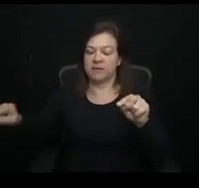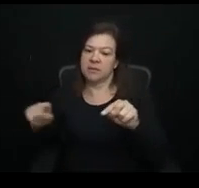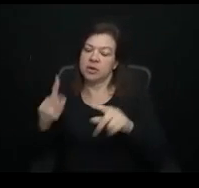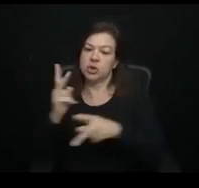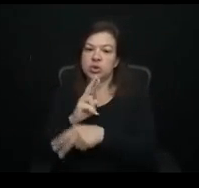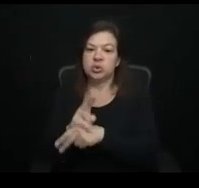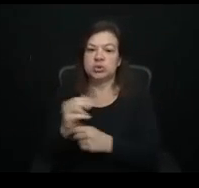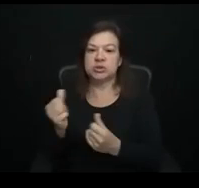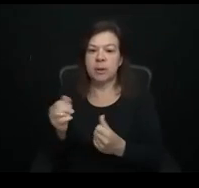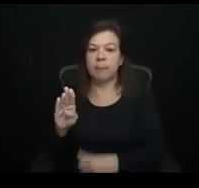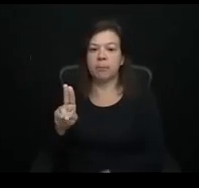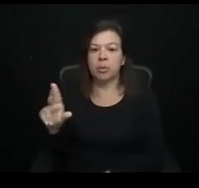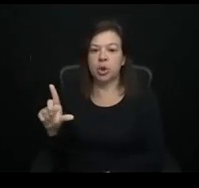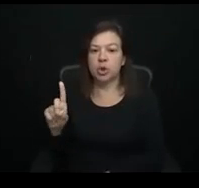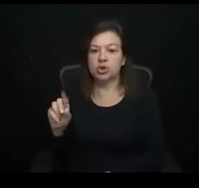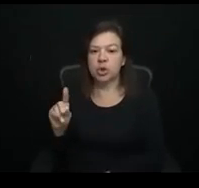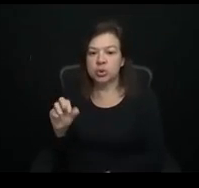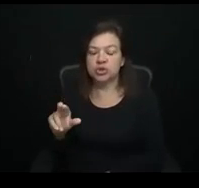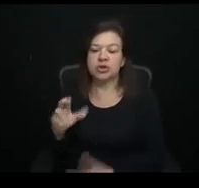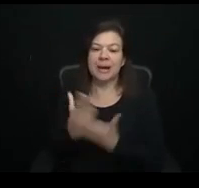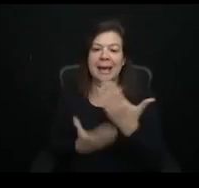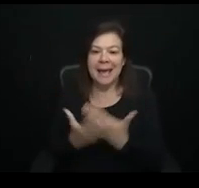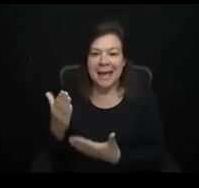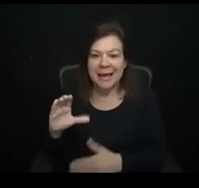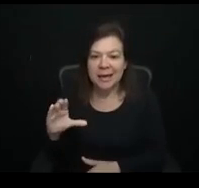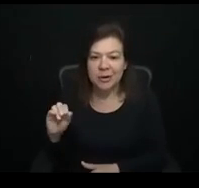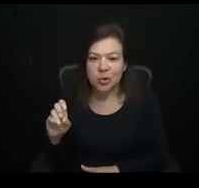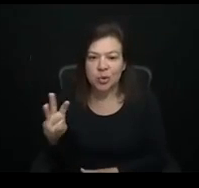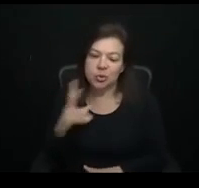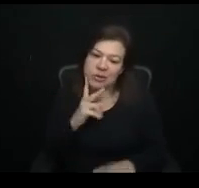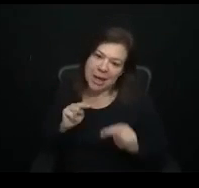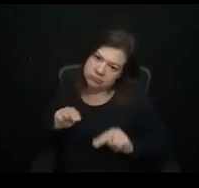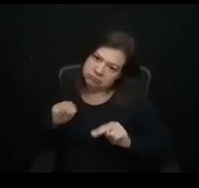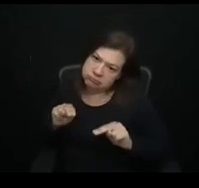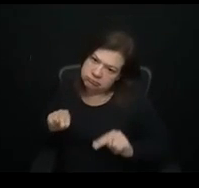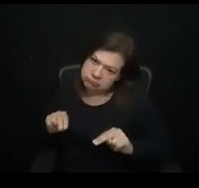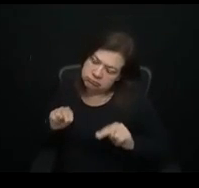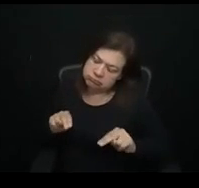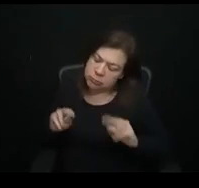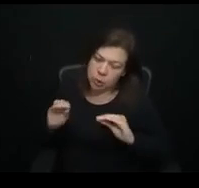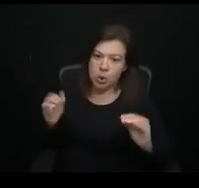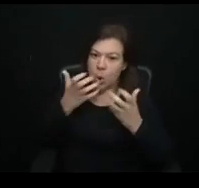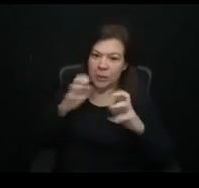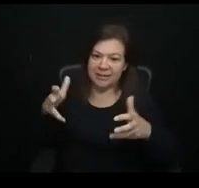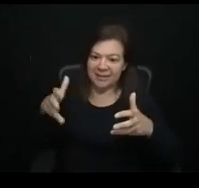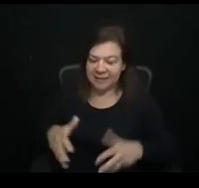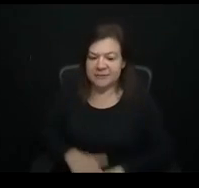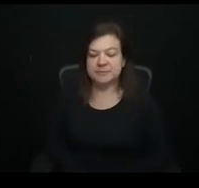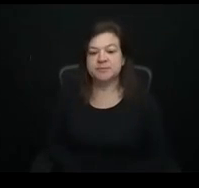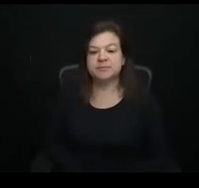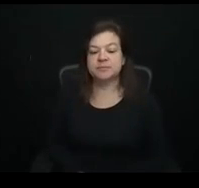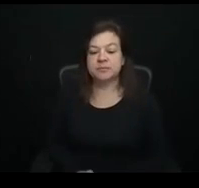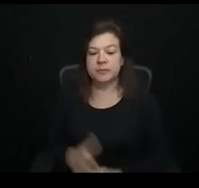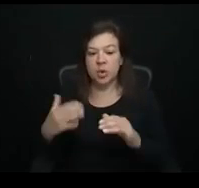and babysitting it for a while and making sure that there's no heat left in there. Finally, we continue to have an IA